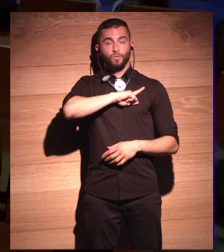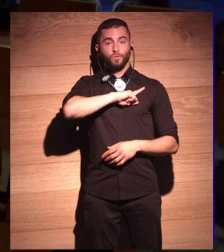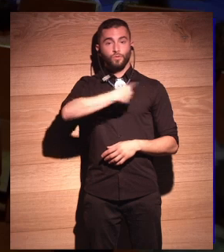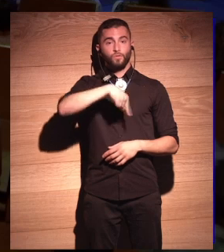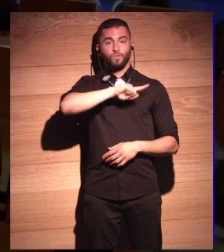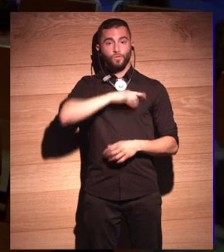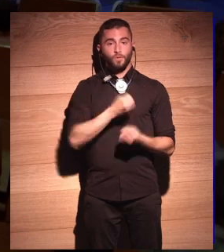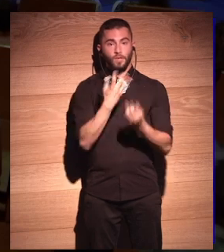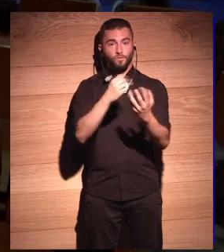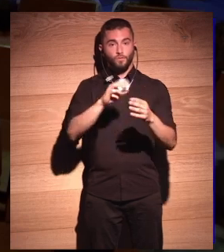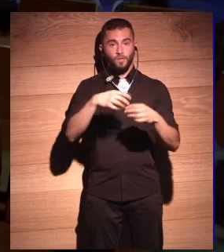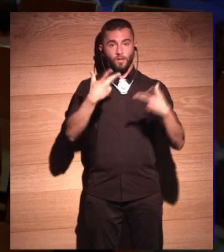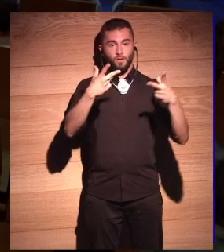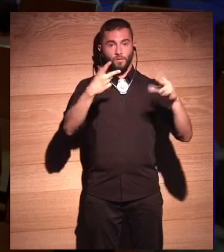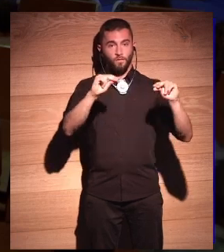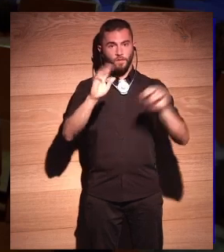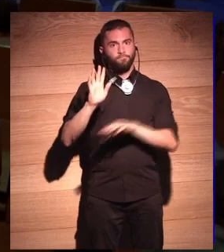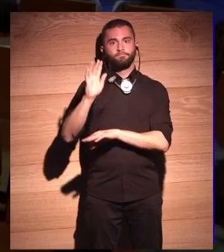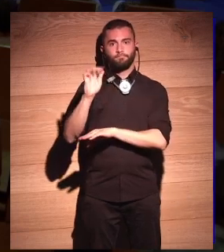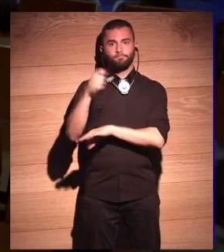Thank you.